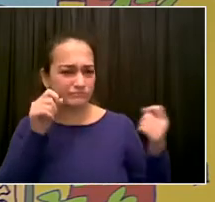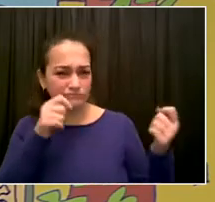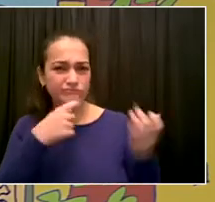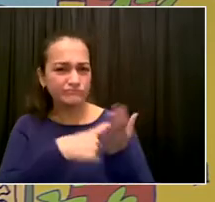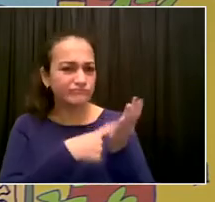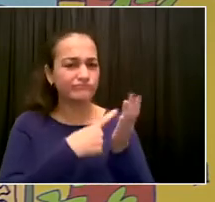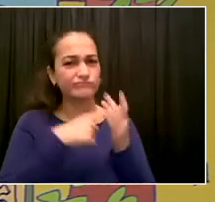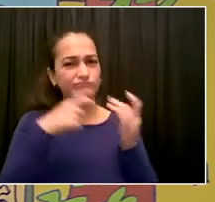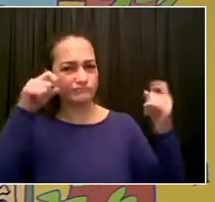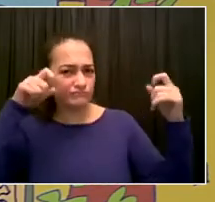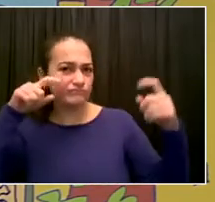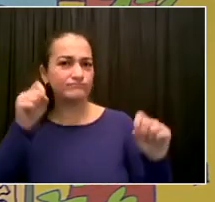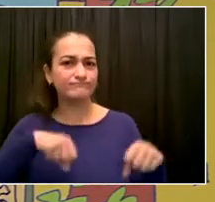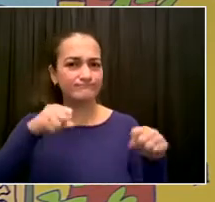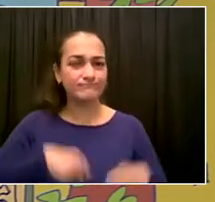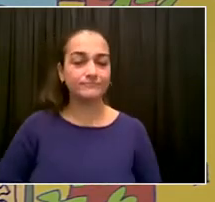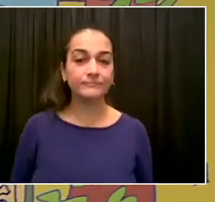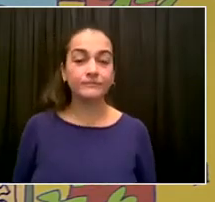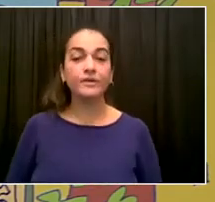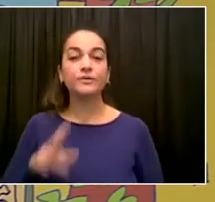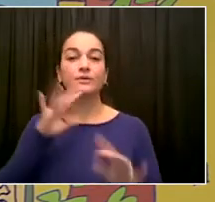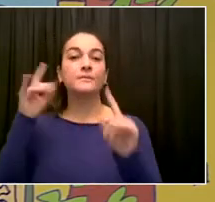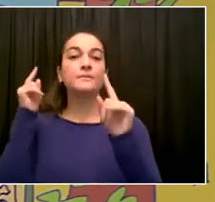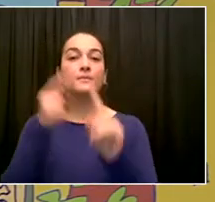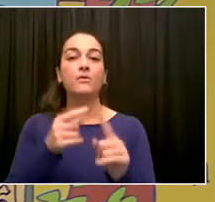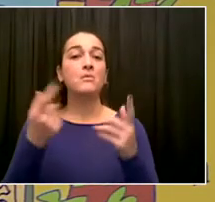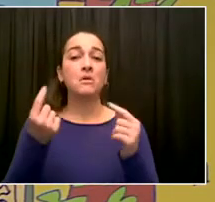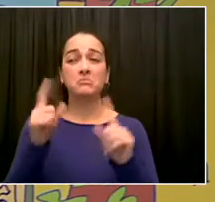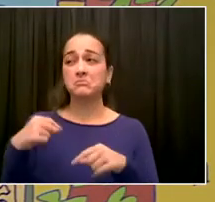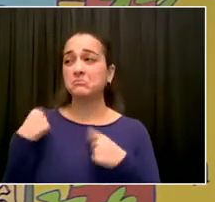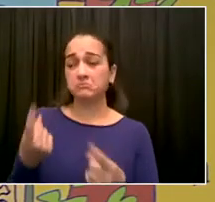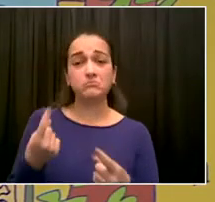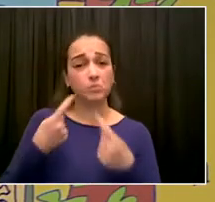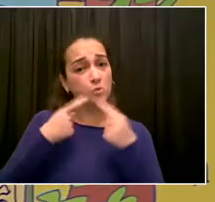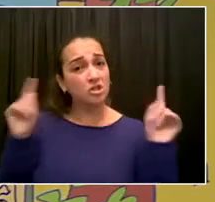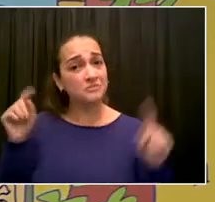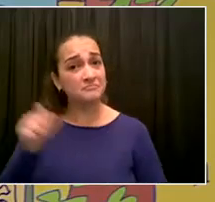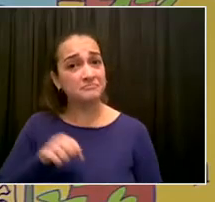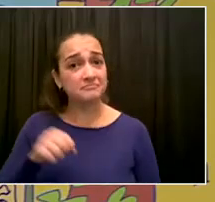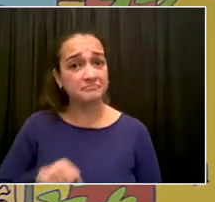we feel good about the people we have and where we're putting them. Chief or Chancellor, you want to add?